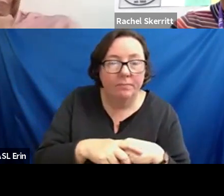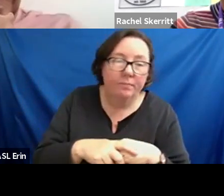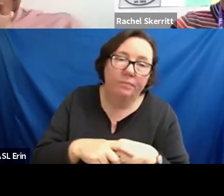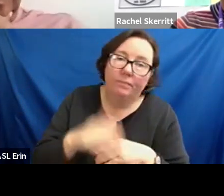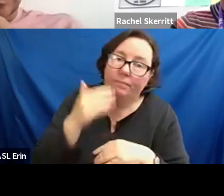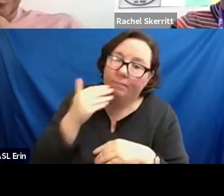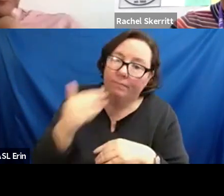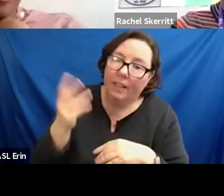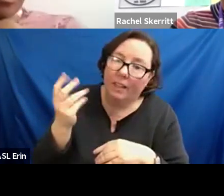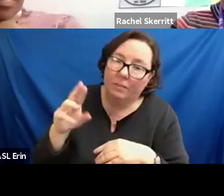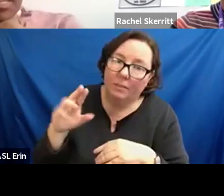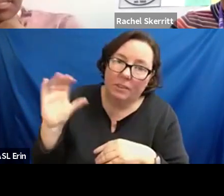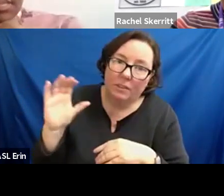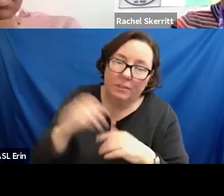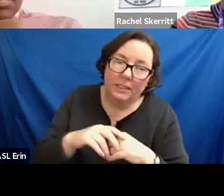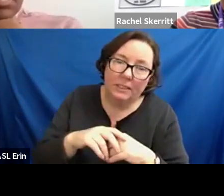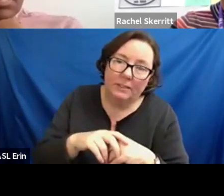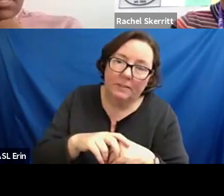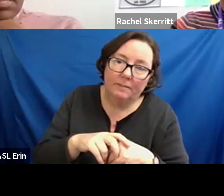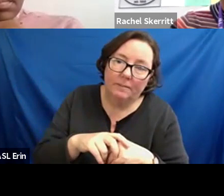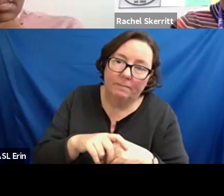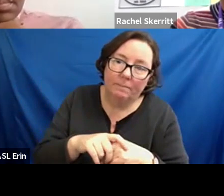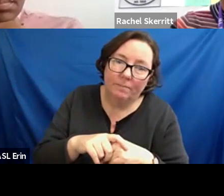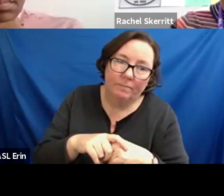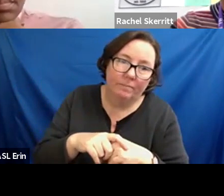Thank you, Mr. Contrepasis.